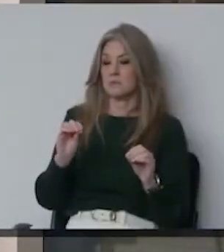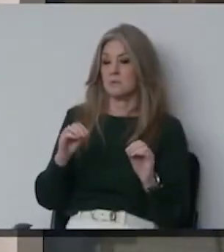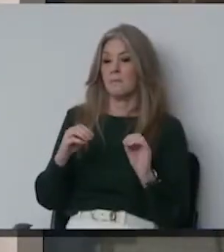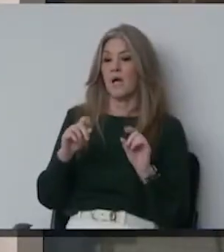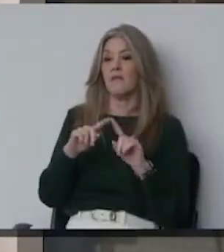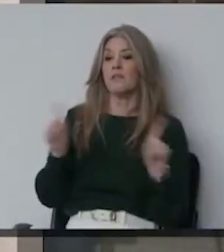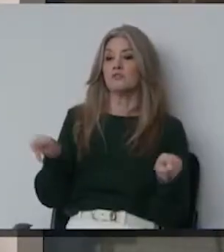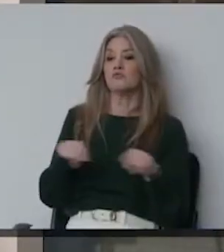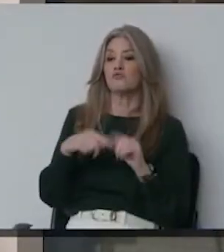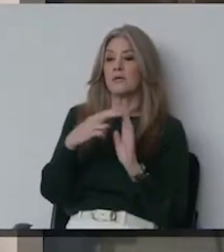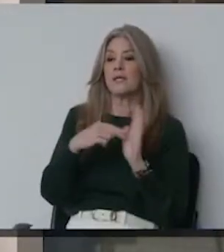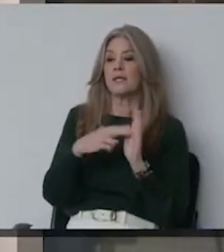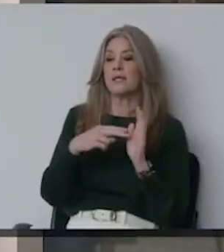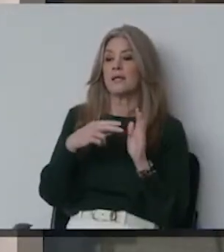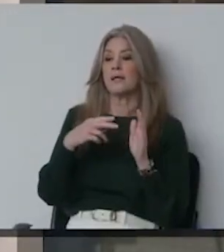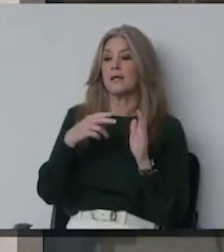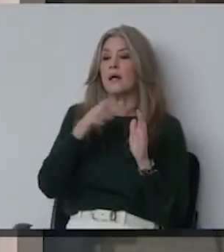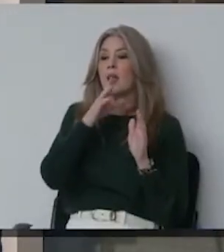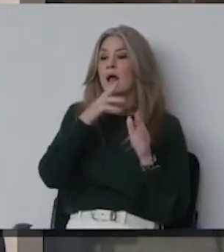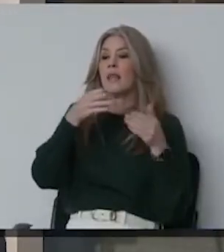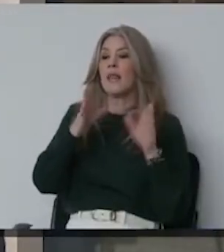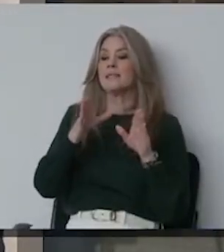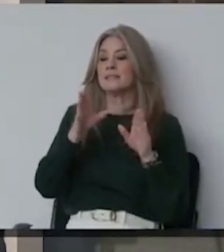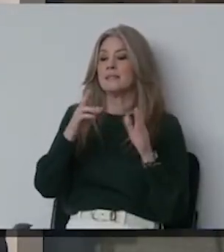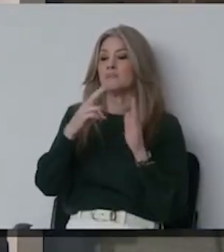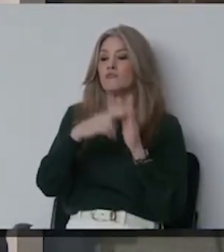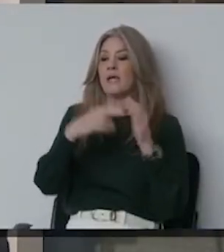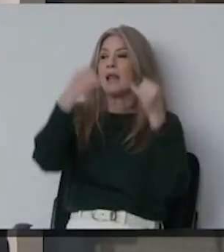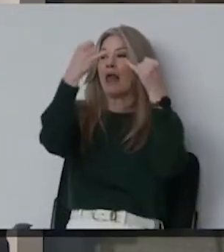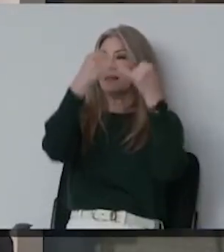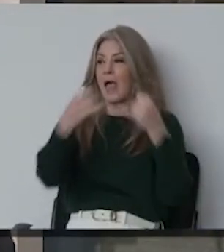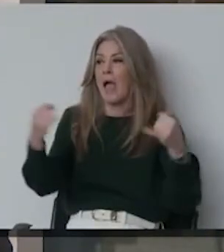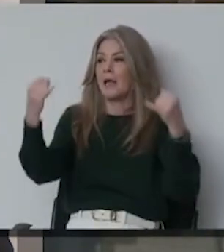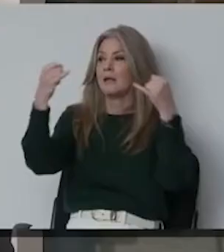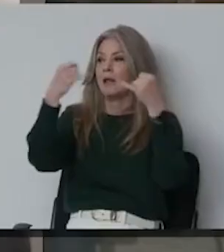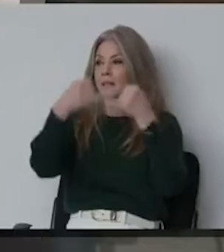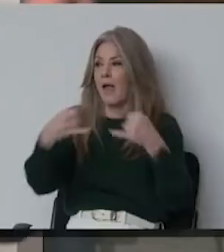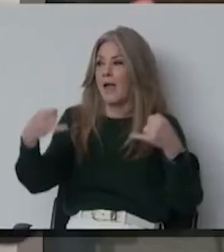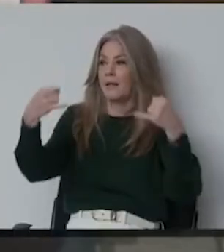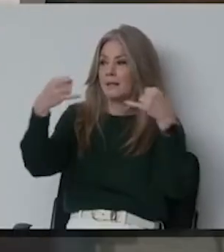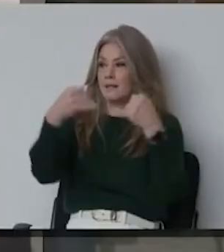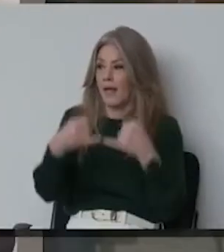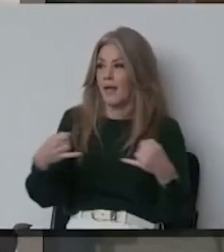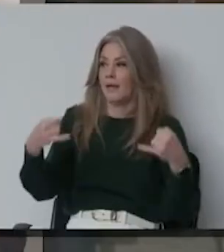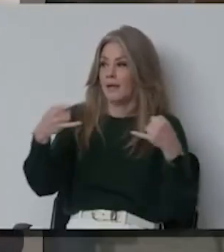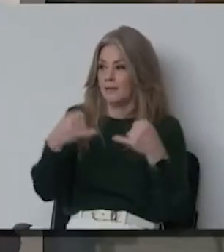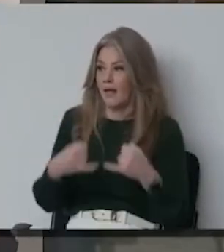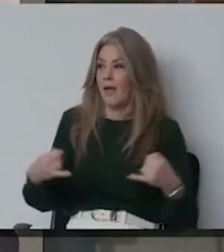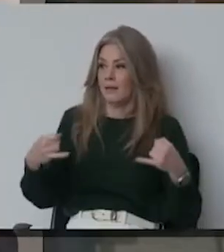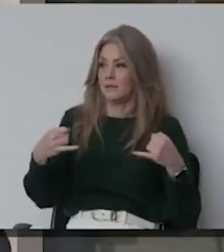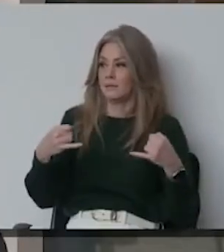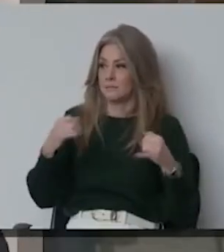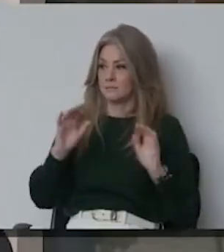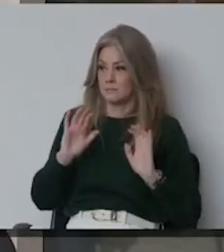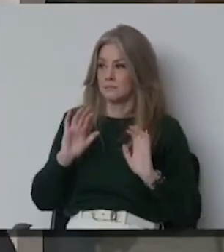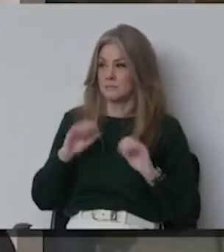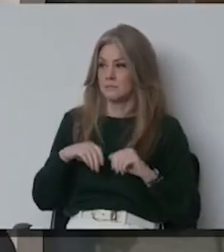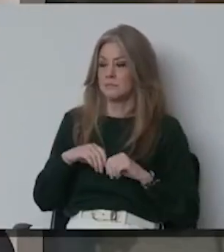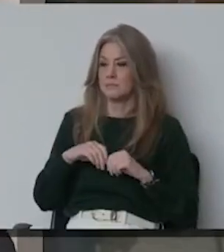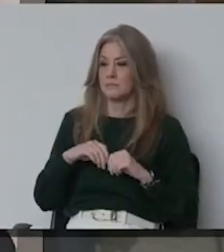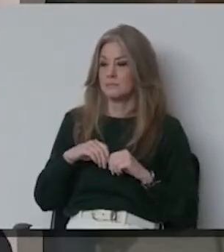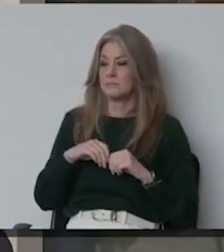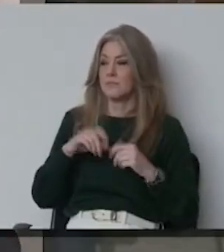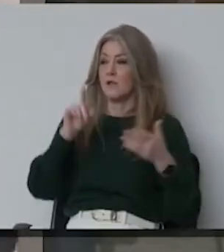also lets them read line by line. I kind of glossed over that in my presentation, but so a screen reader user